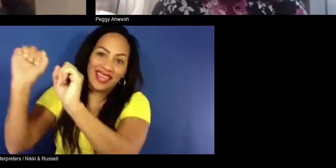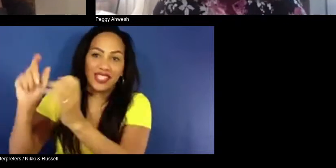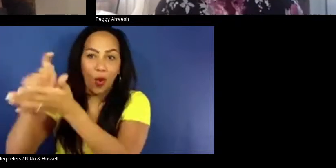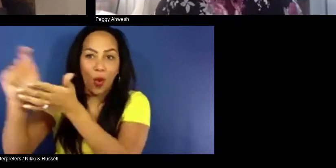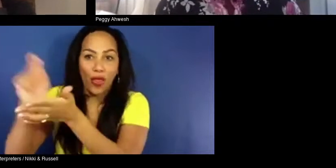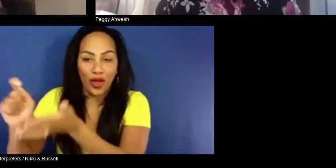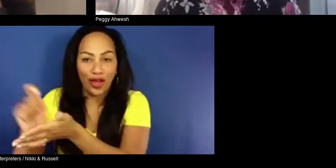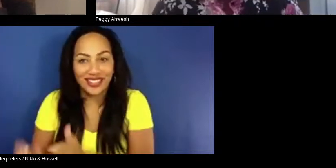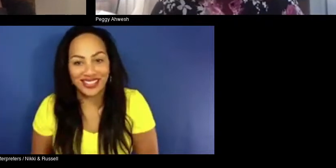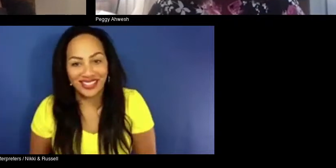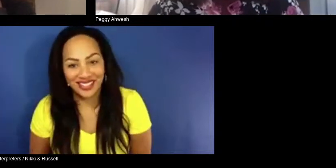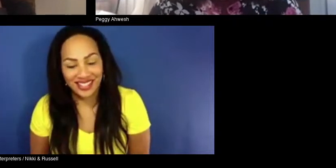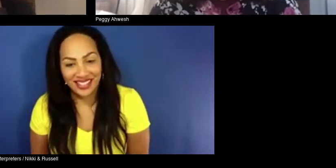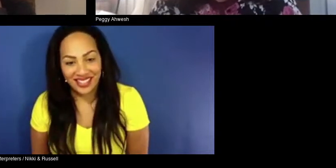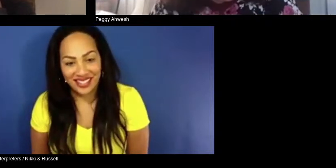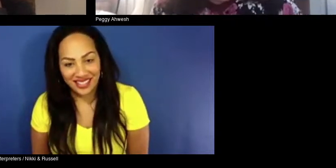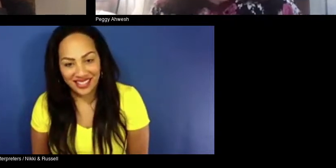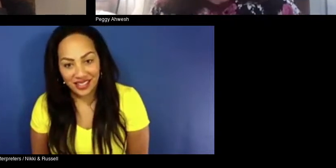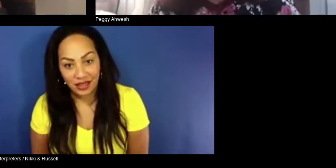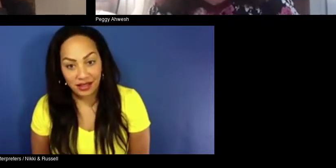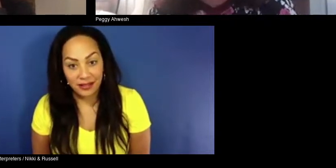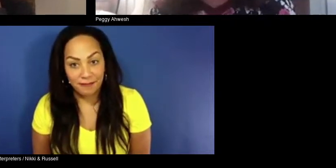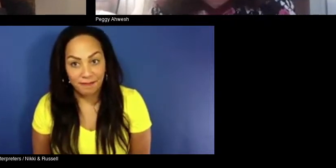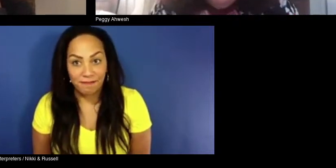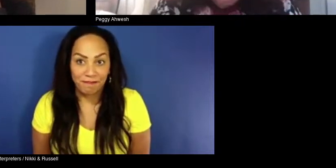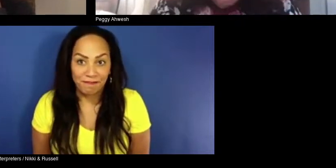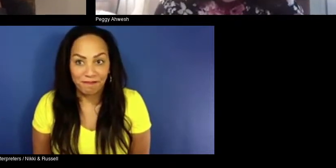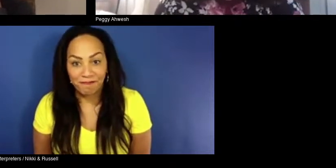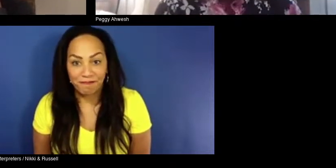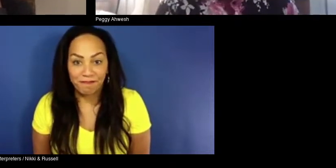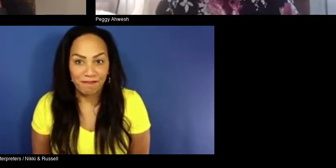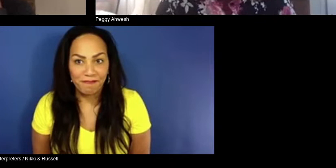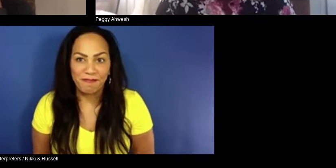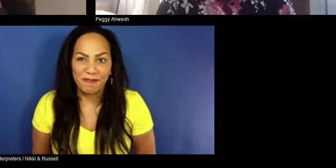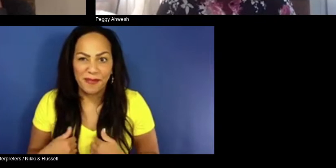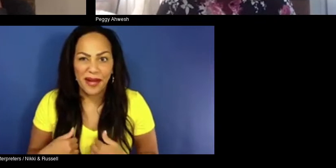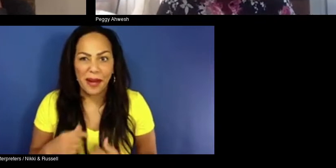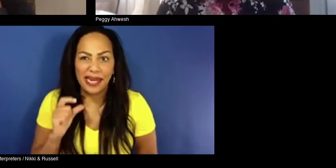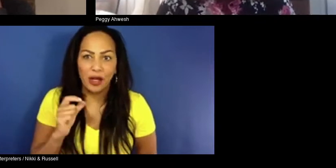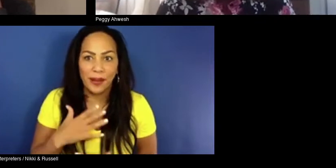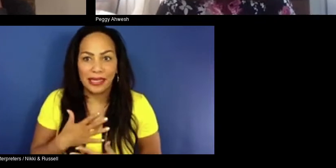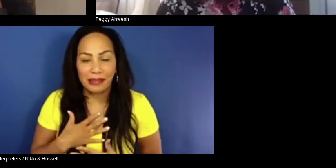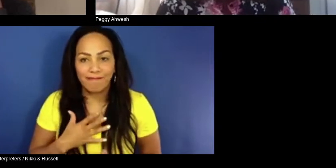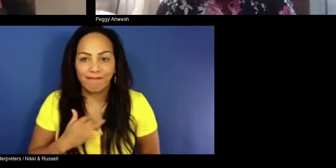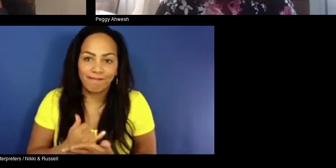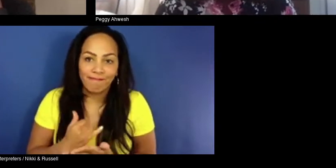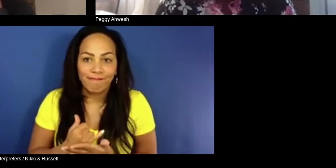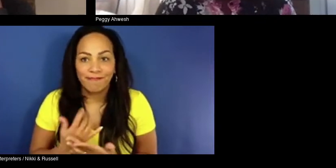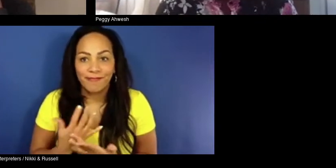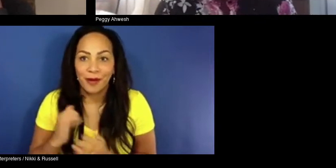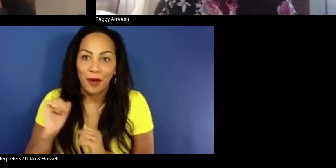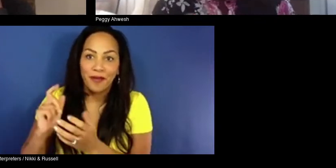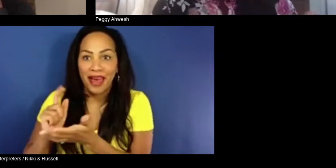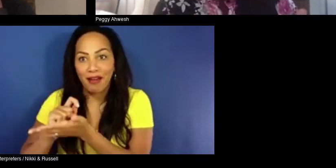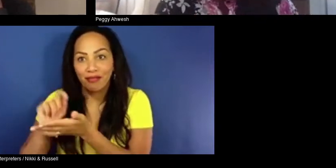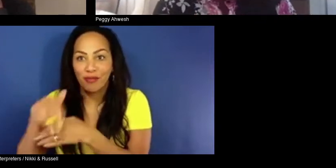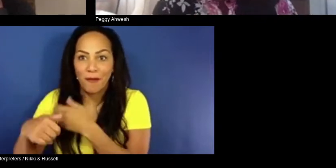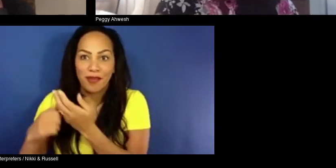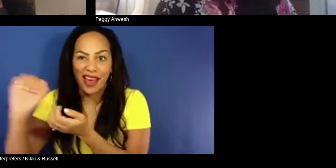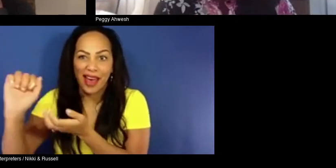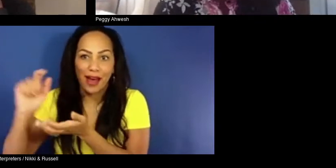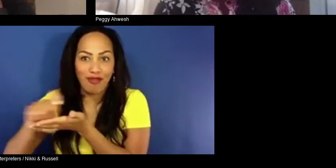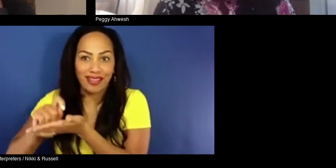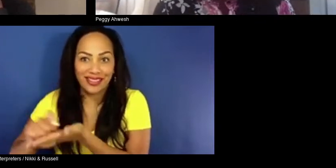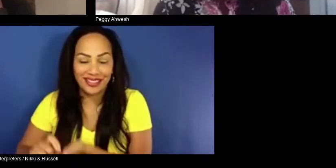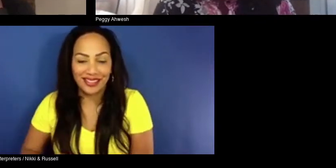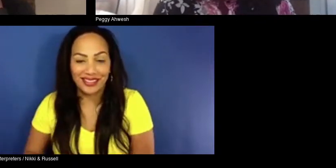and it is somewhat of a betrayal in a way of their writing that I have managed